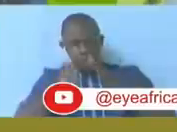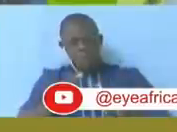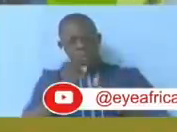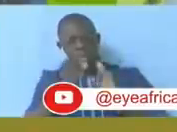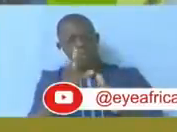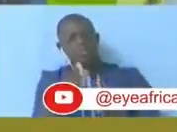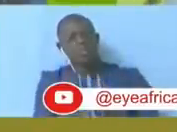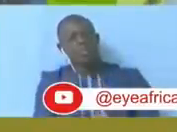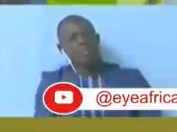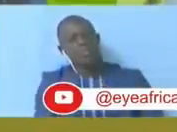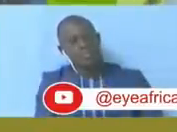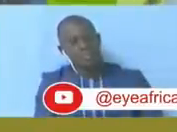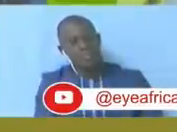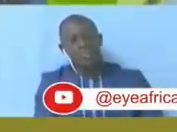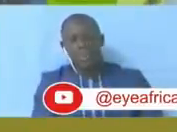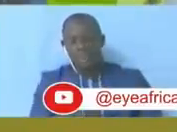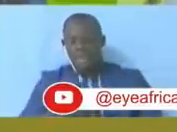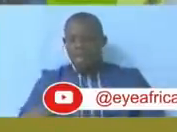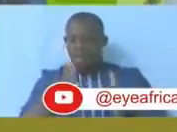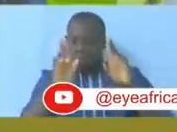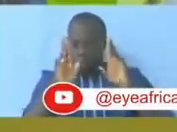will